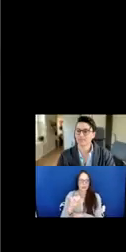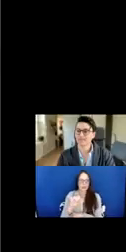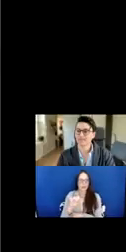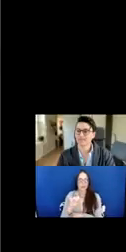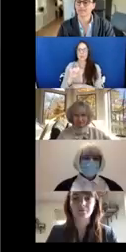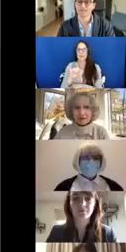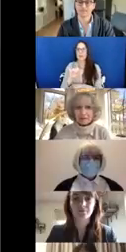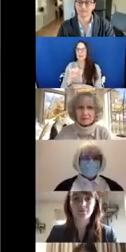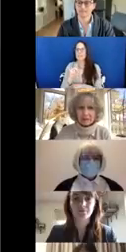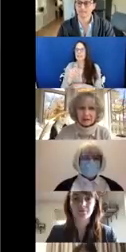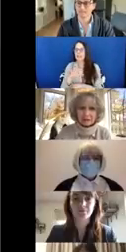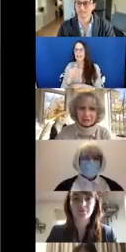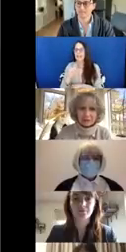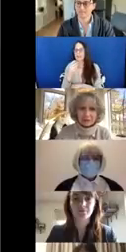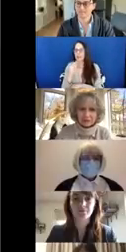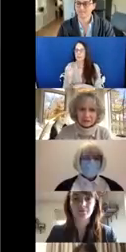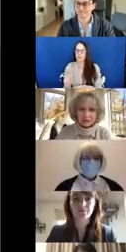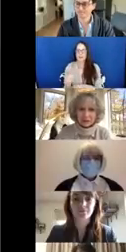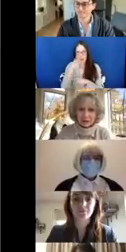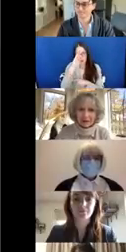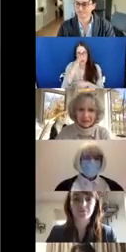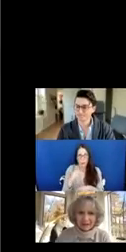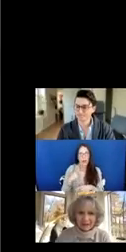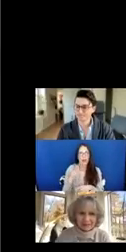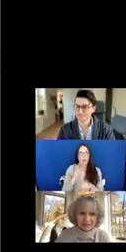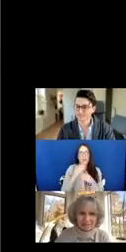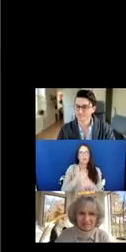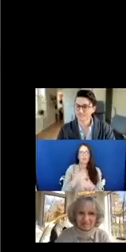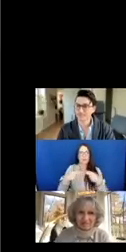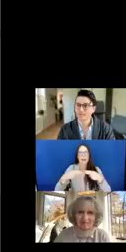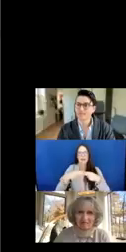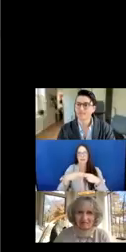Hello. am going to share my slides.